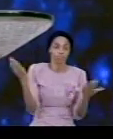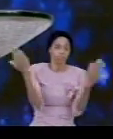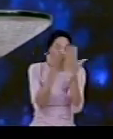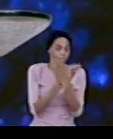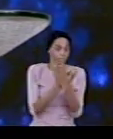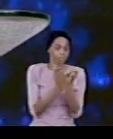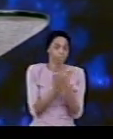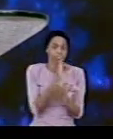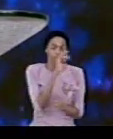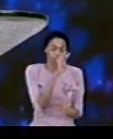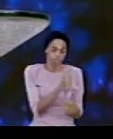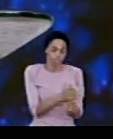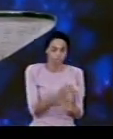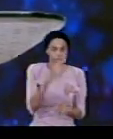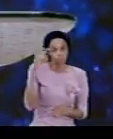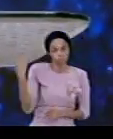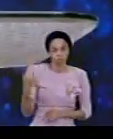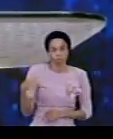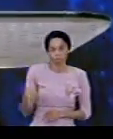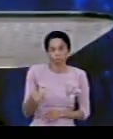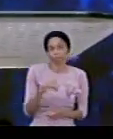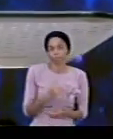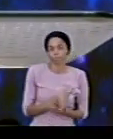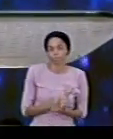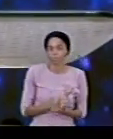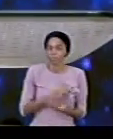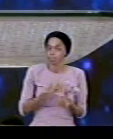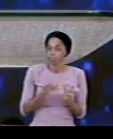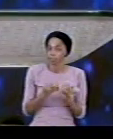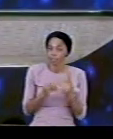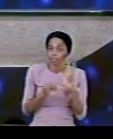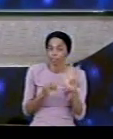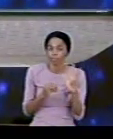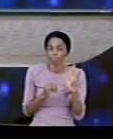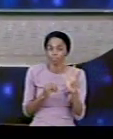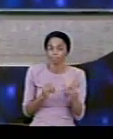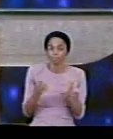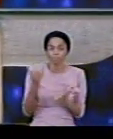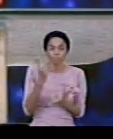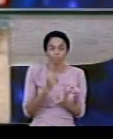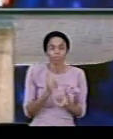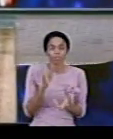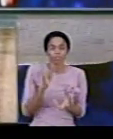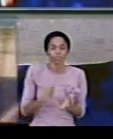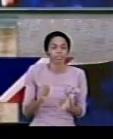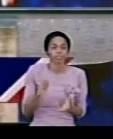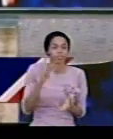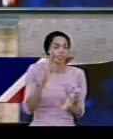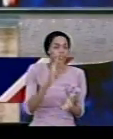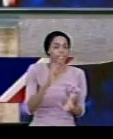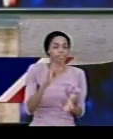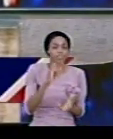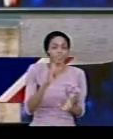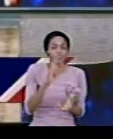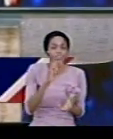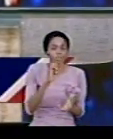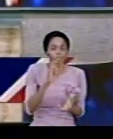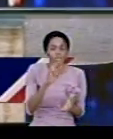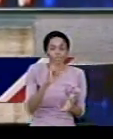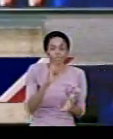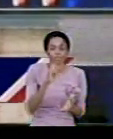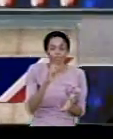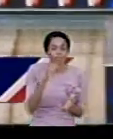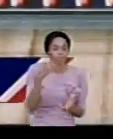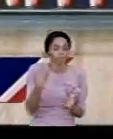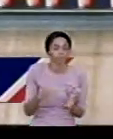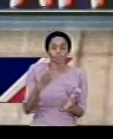reserved forever. Look at number three here. Number three, the reiteration of the curse